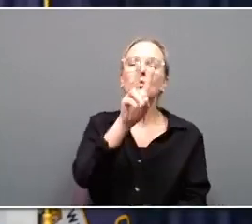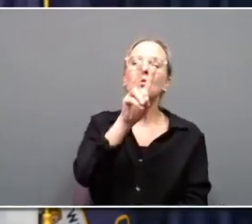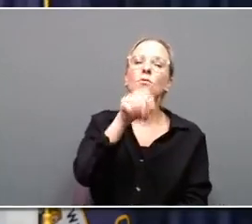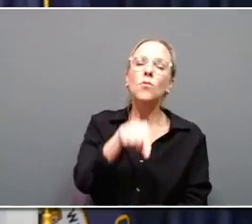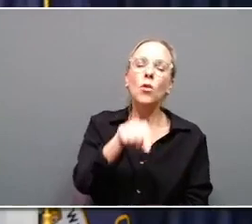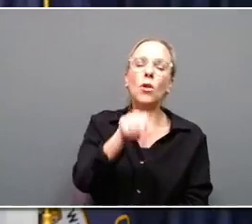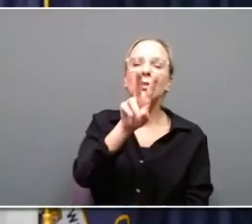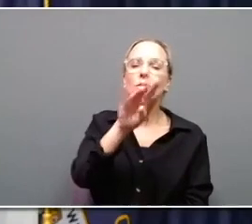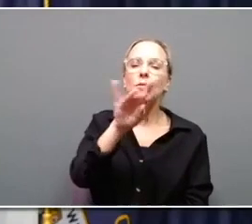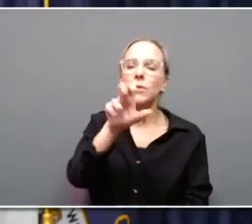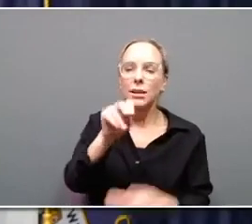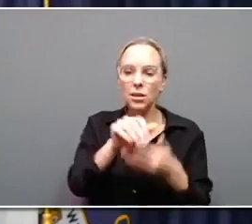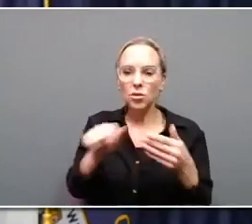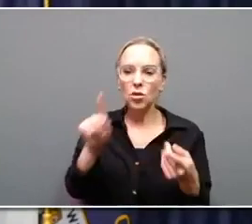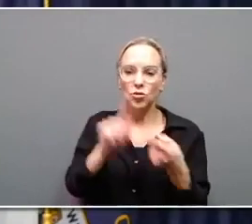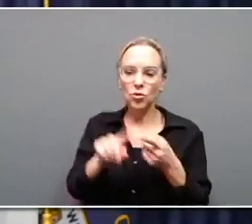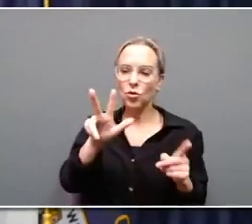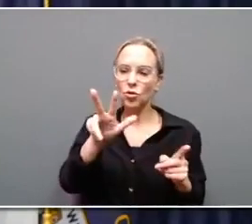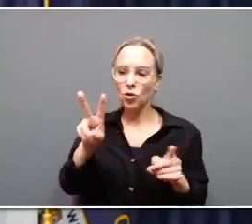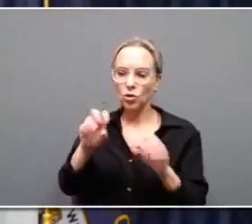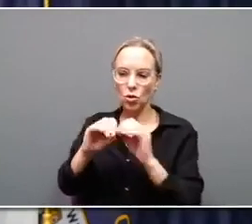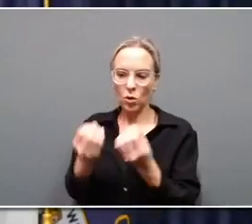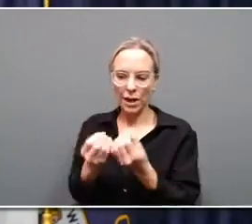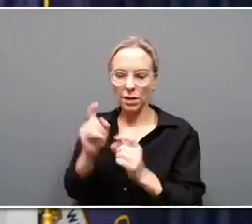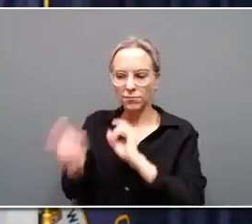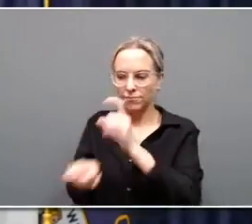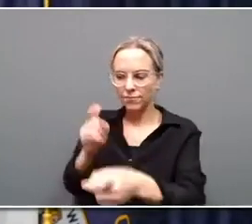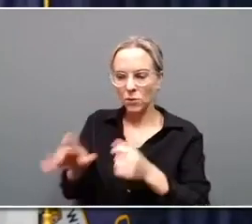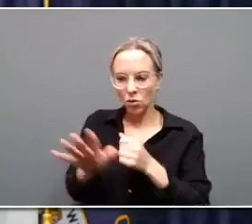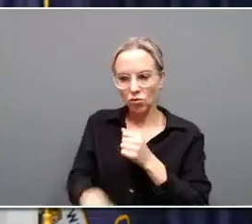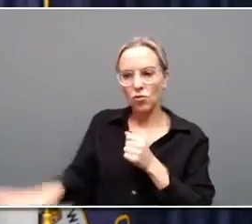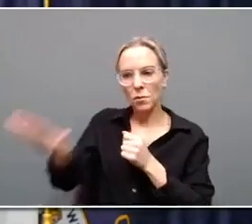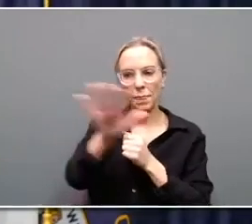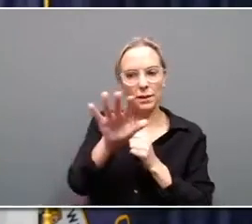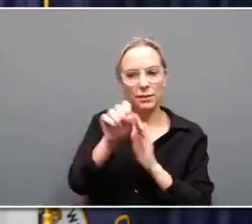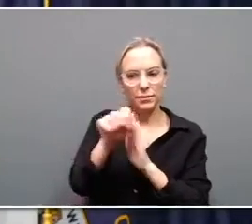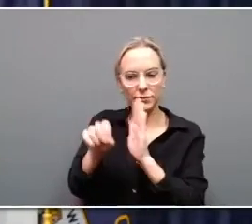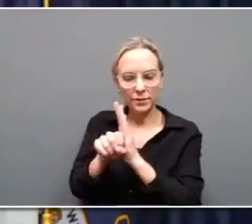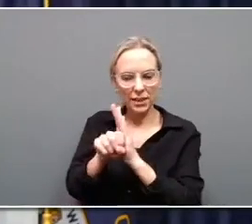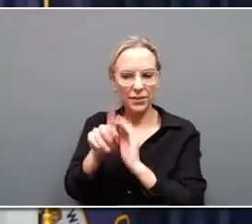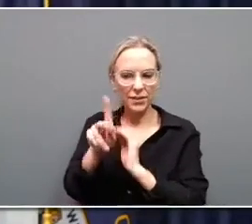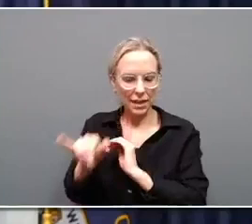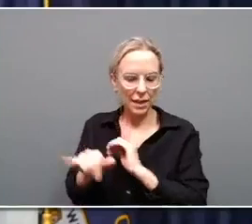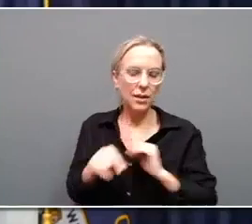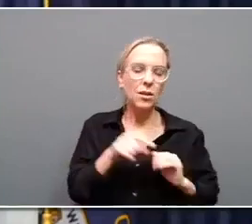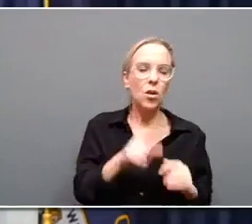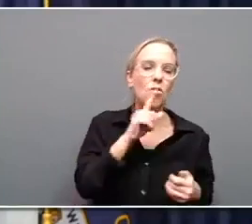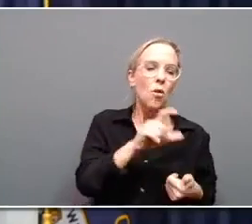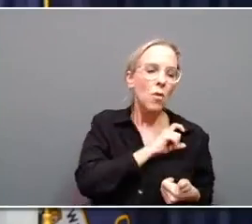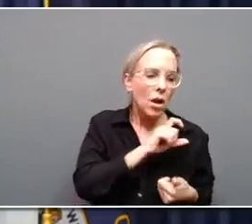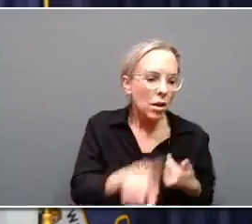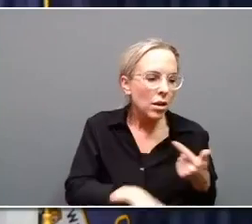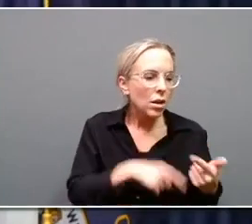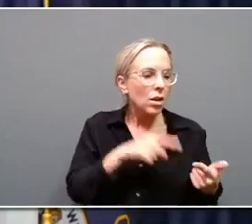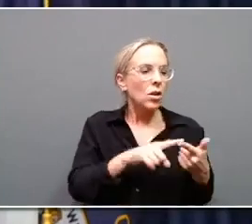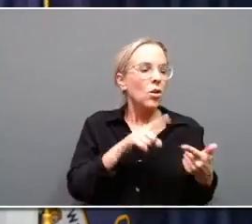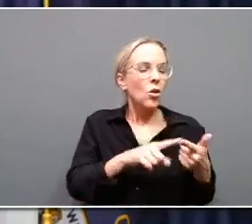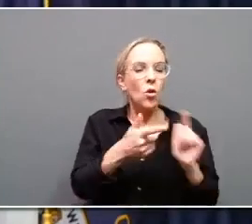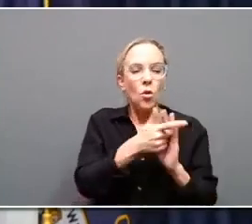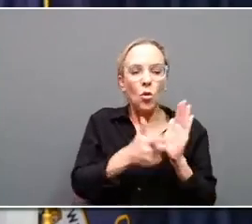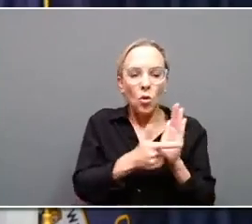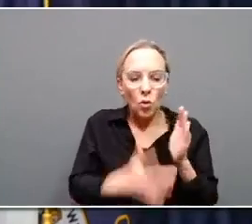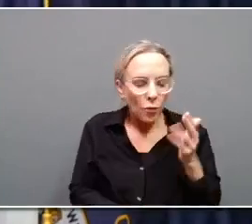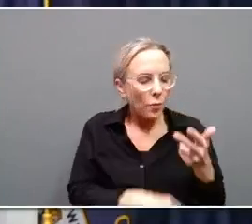32 organizations across Kentucky. This includes law enforcement, prosecutors, victim services, and state and